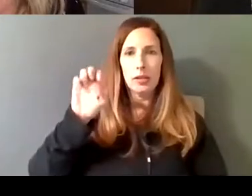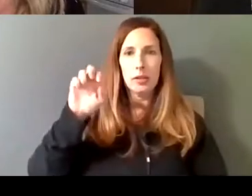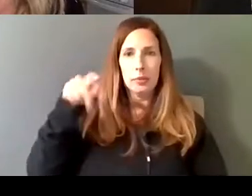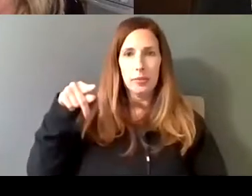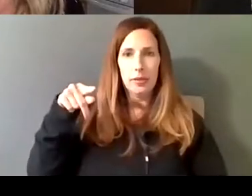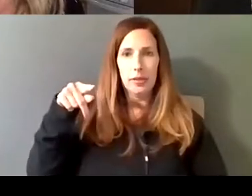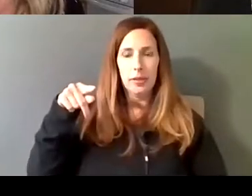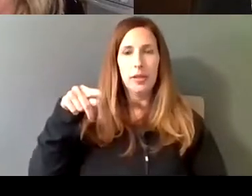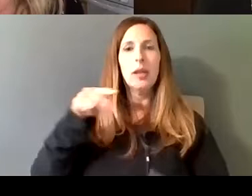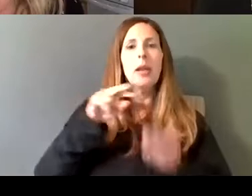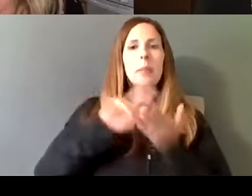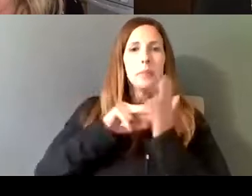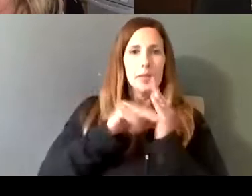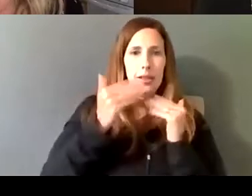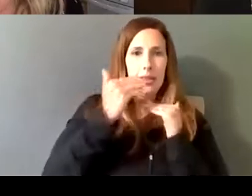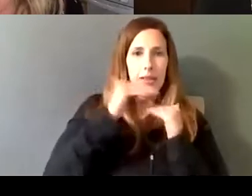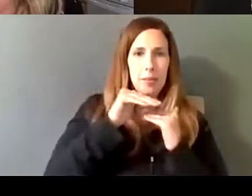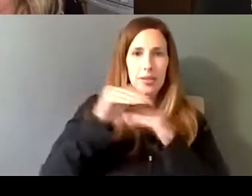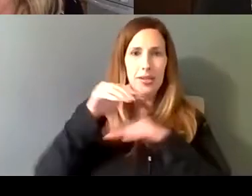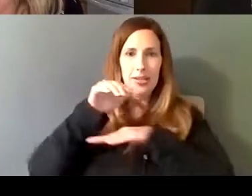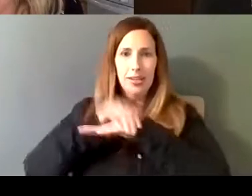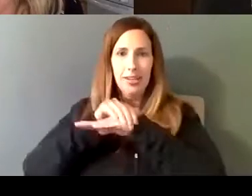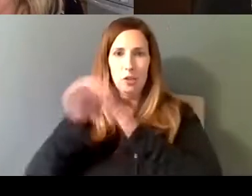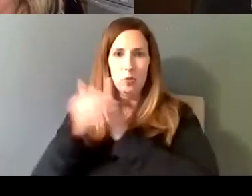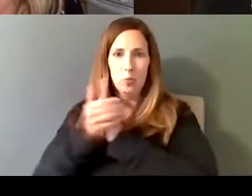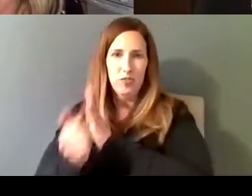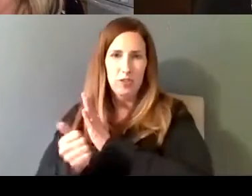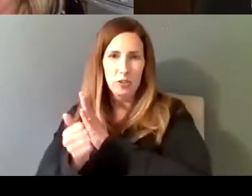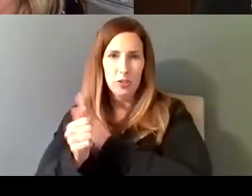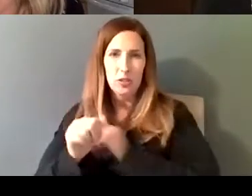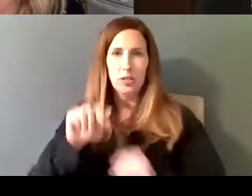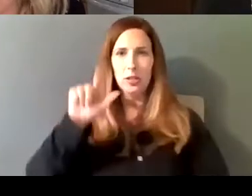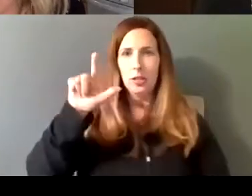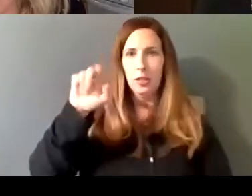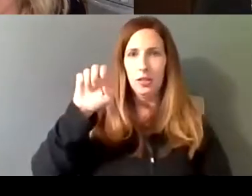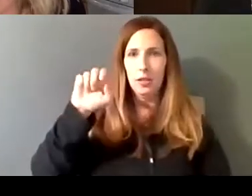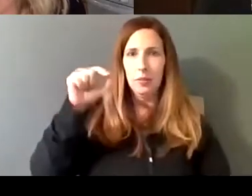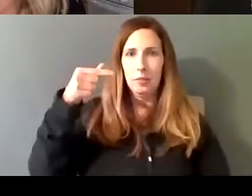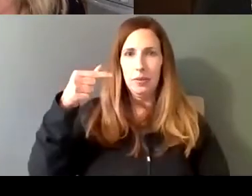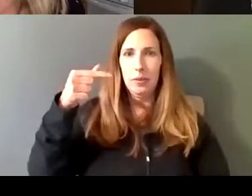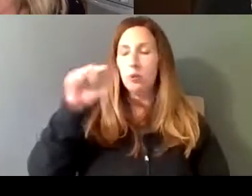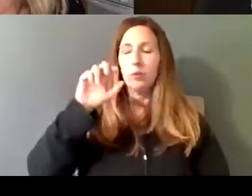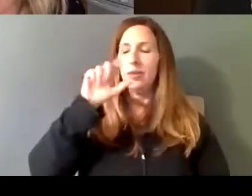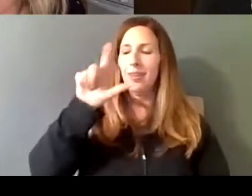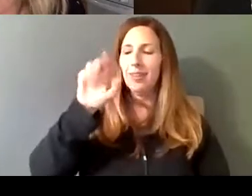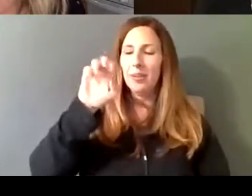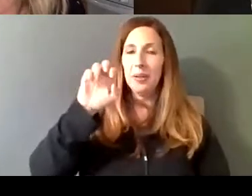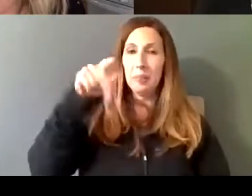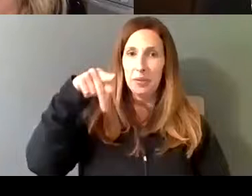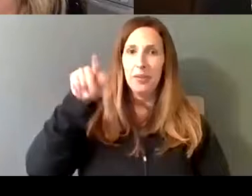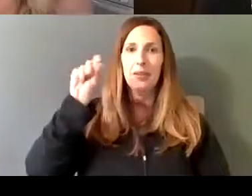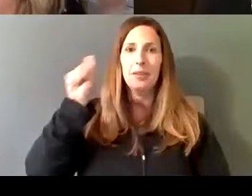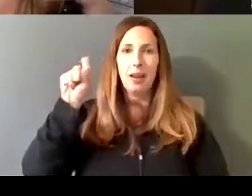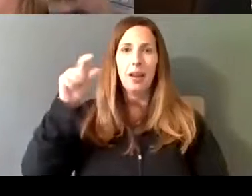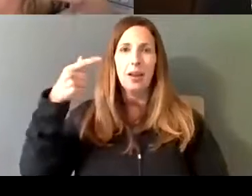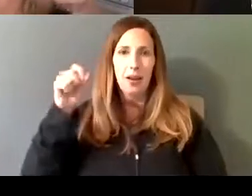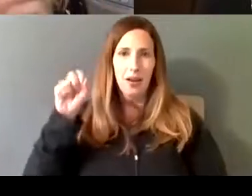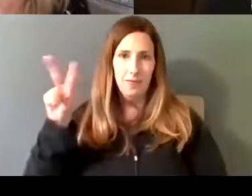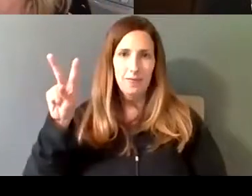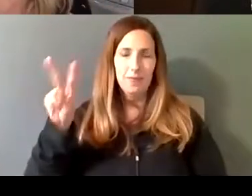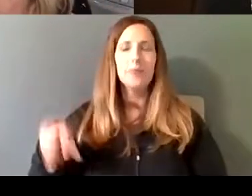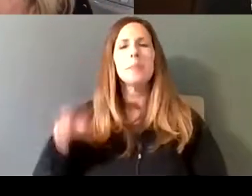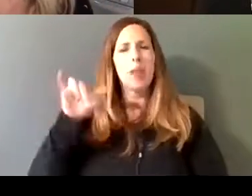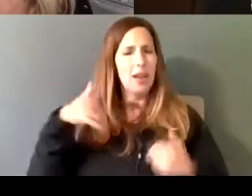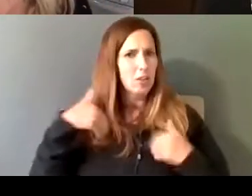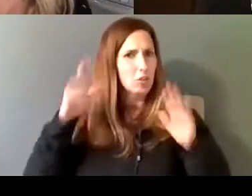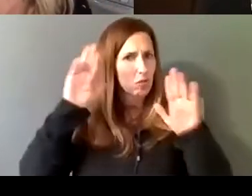stands for Limited English Proficiency. So it's lep.gov. And that has some really great demographic